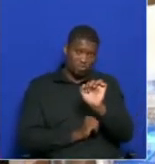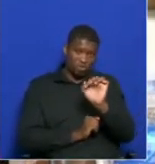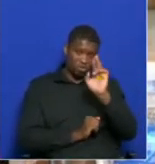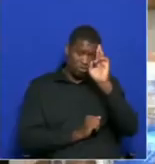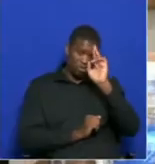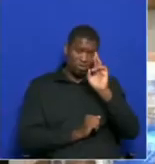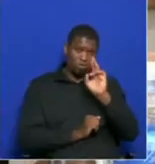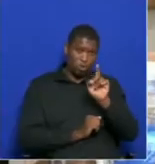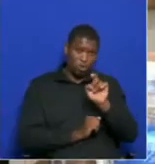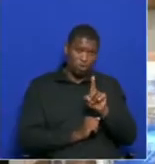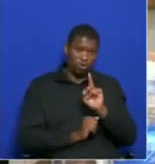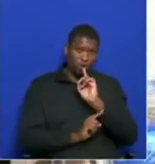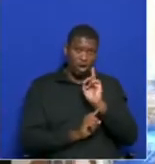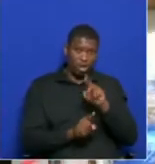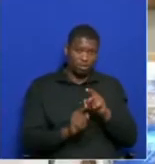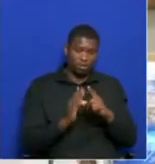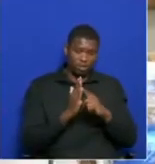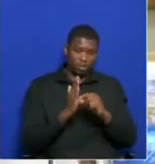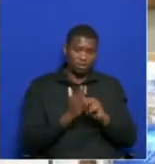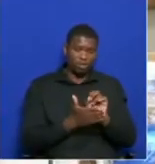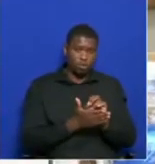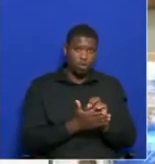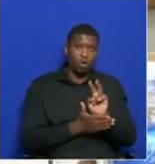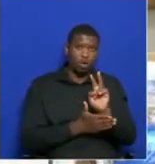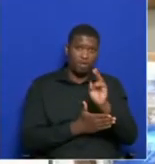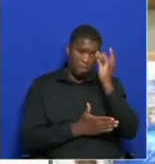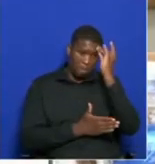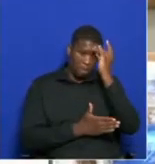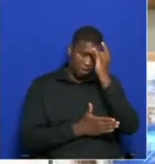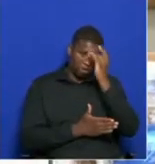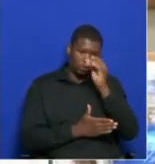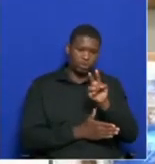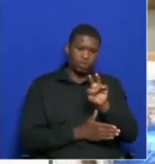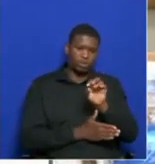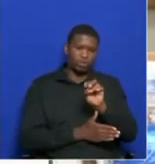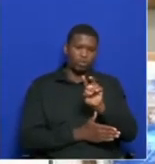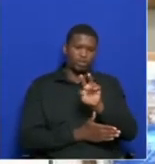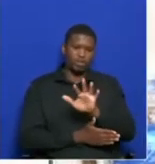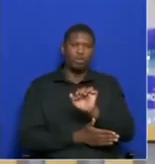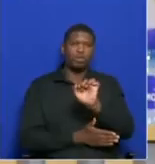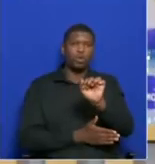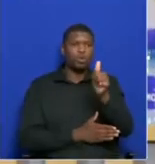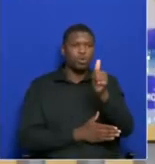of March 2025, who were you reporting to?